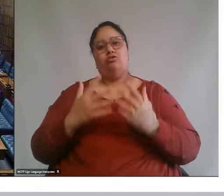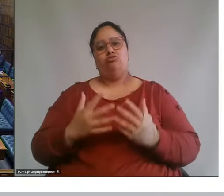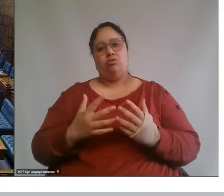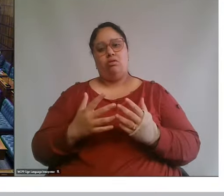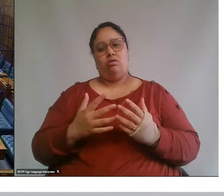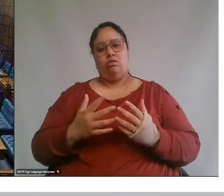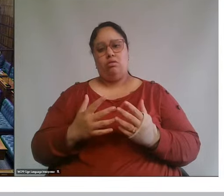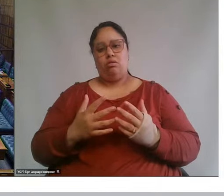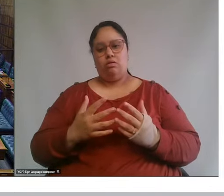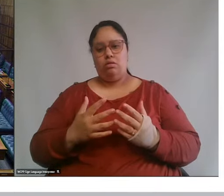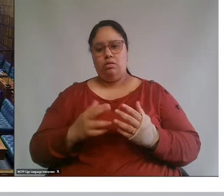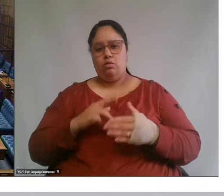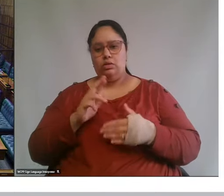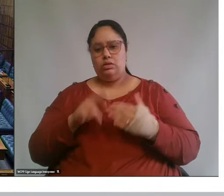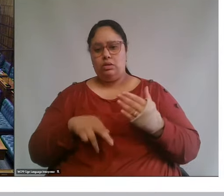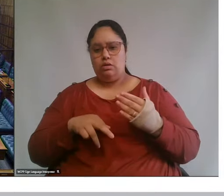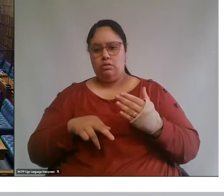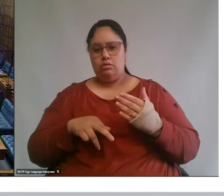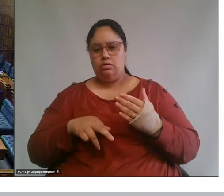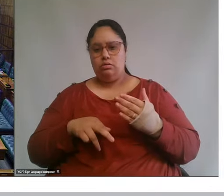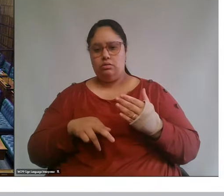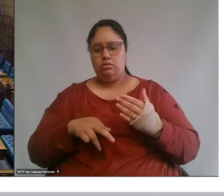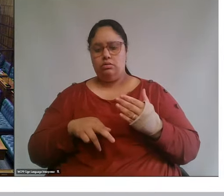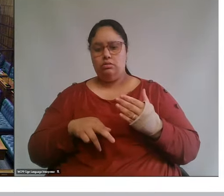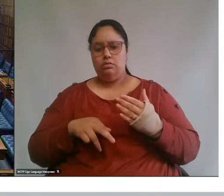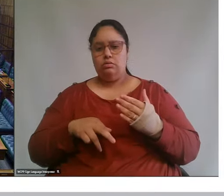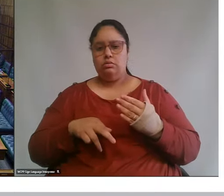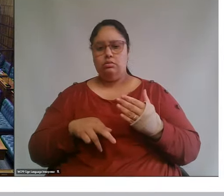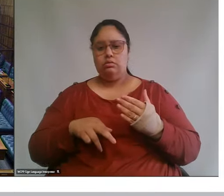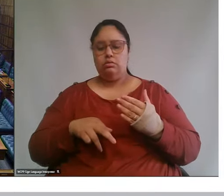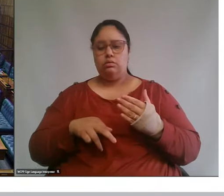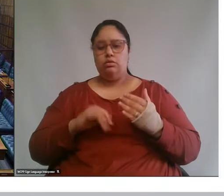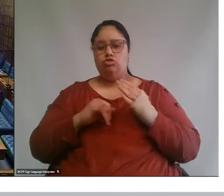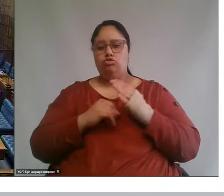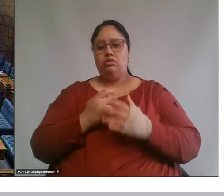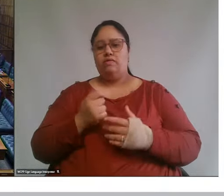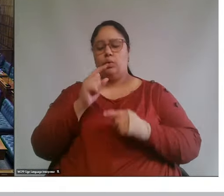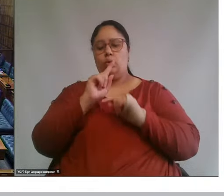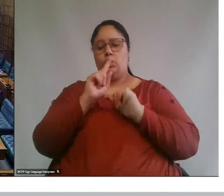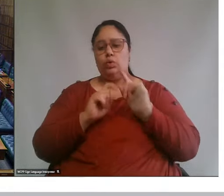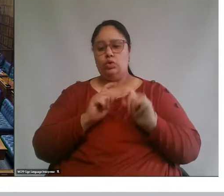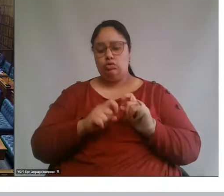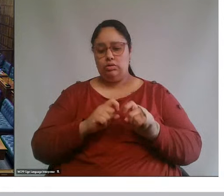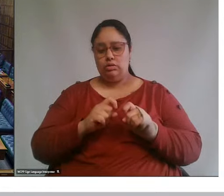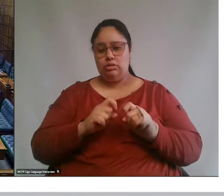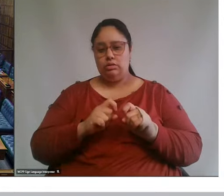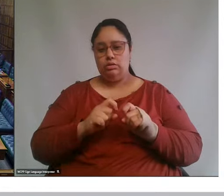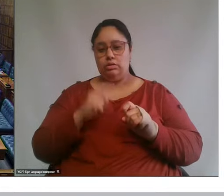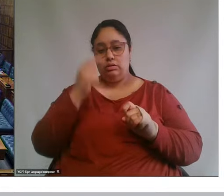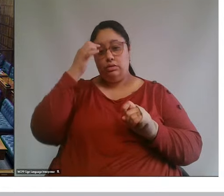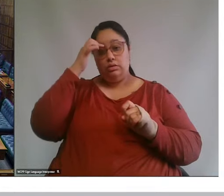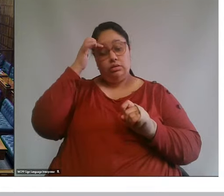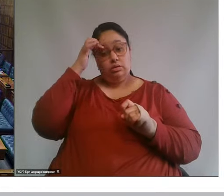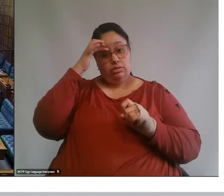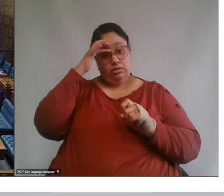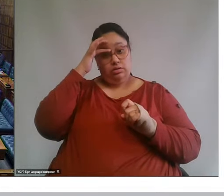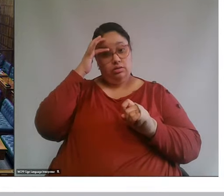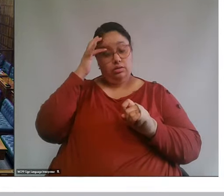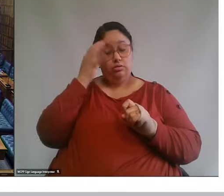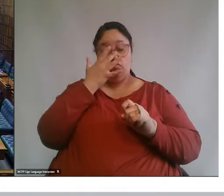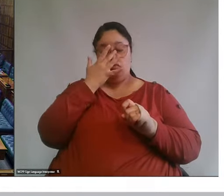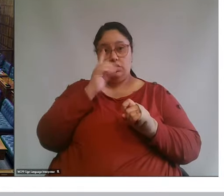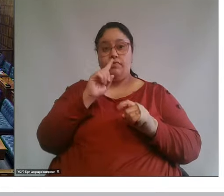uh results or the audit results um just a few questions the I first want to